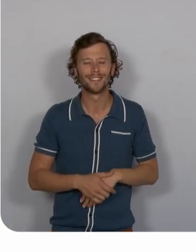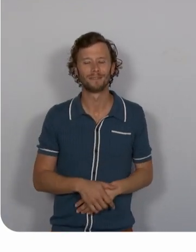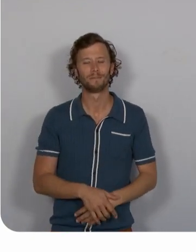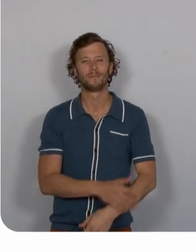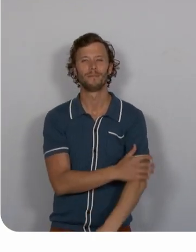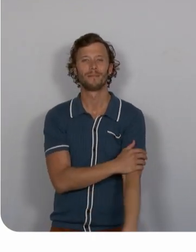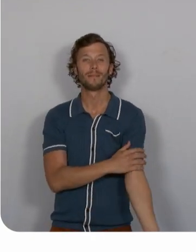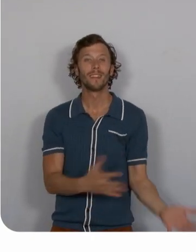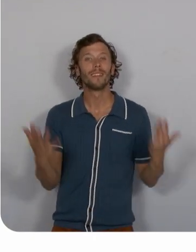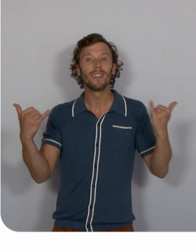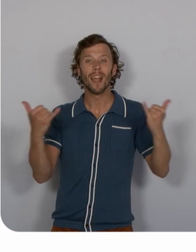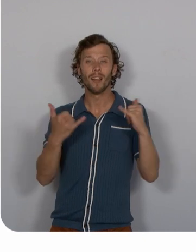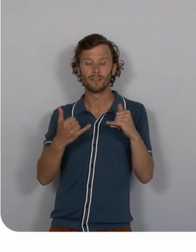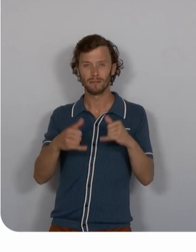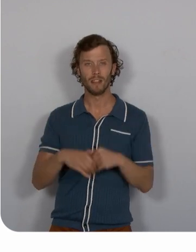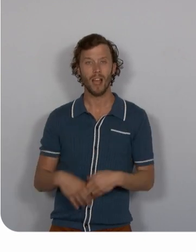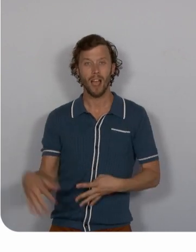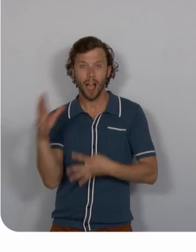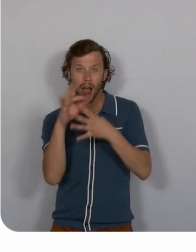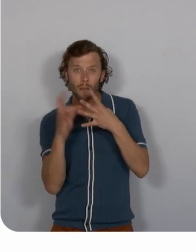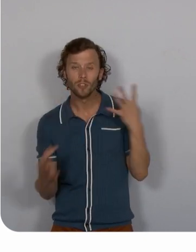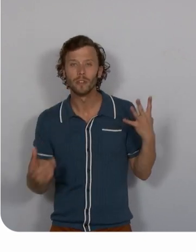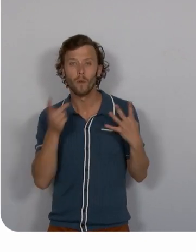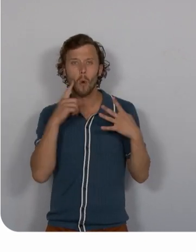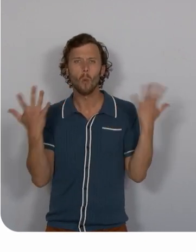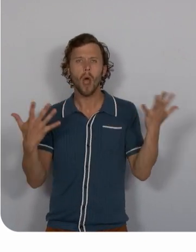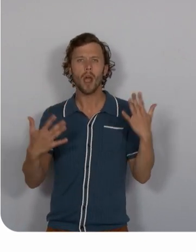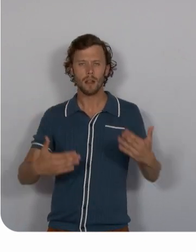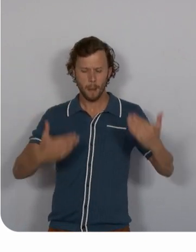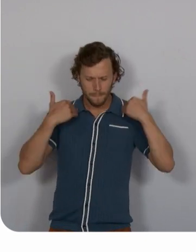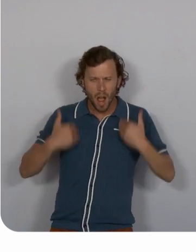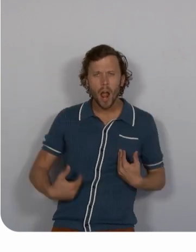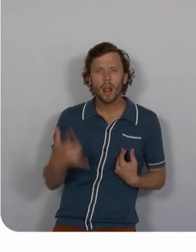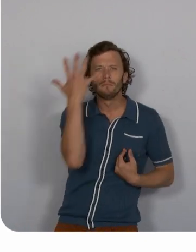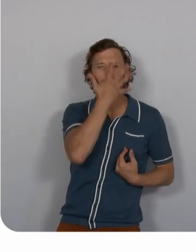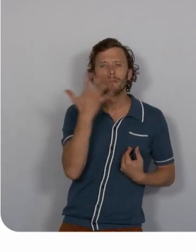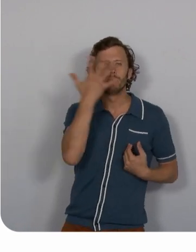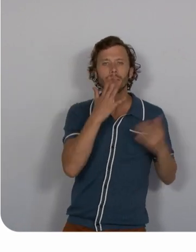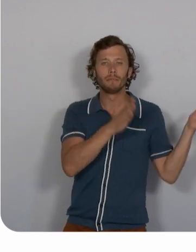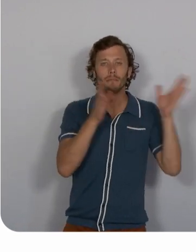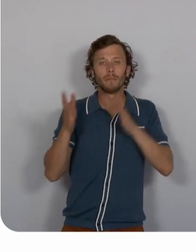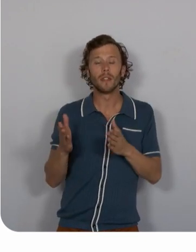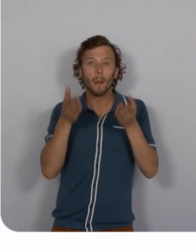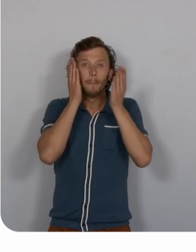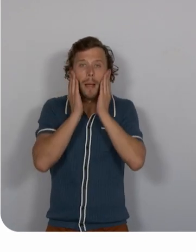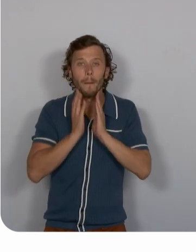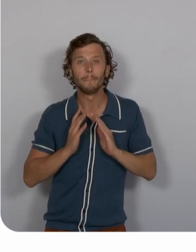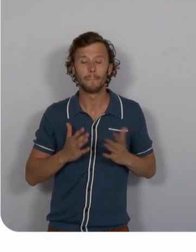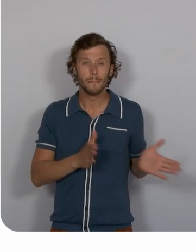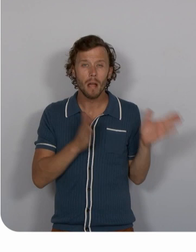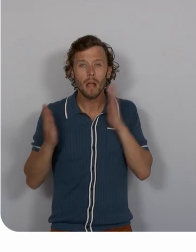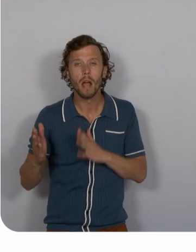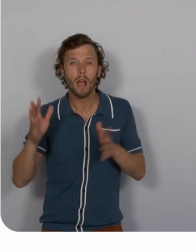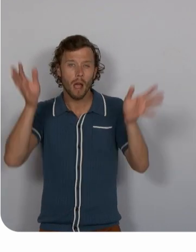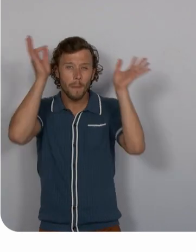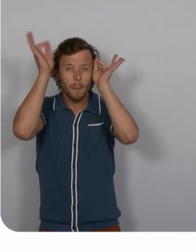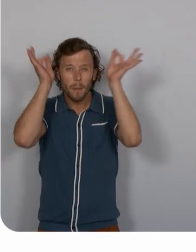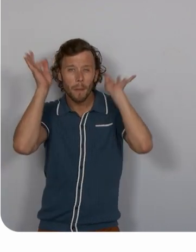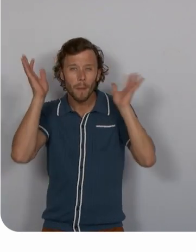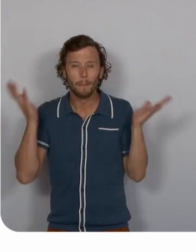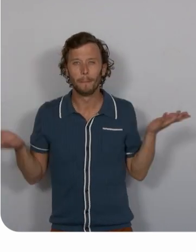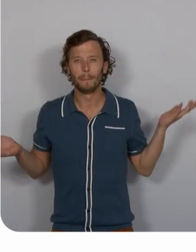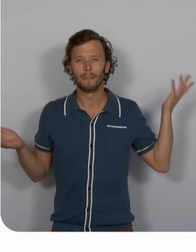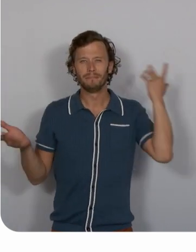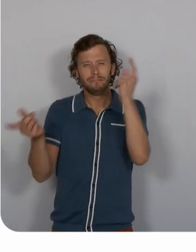We have more options for body types, makeup and face paint, hair color, and more.